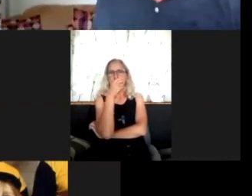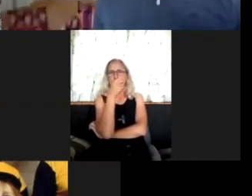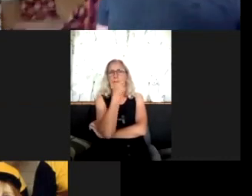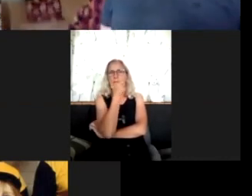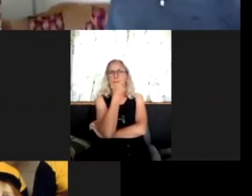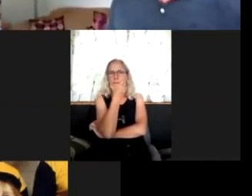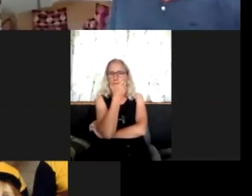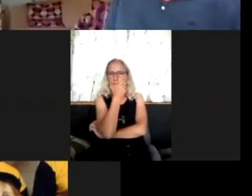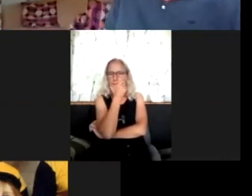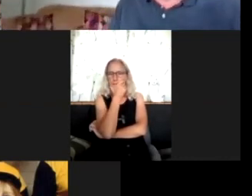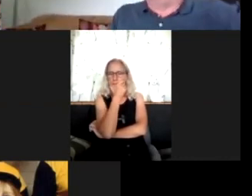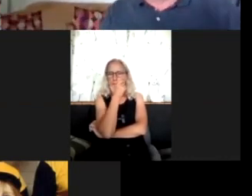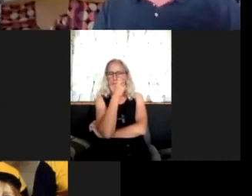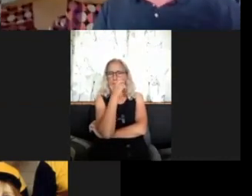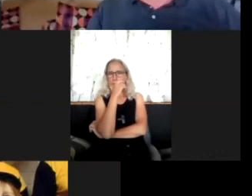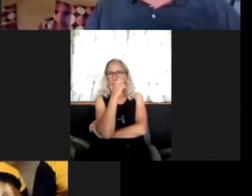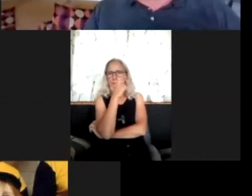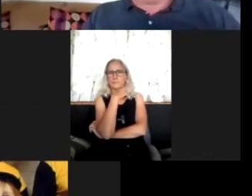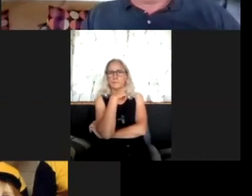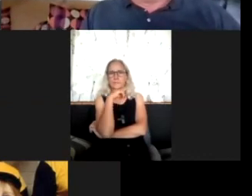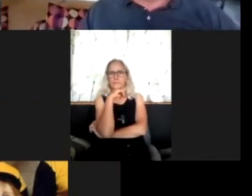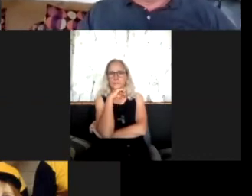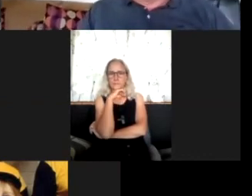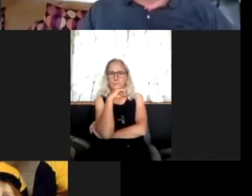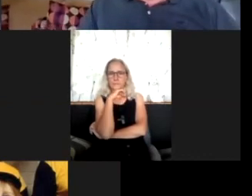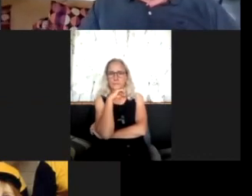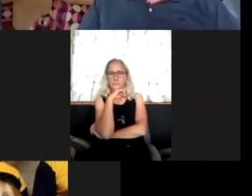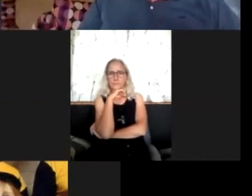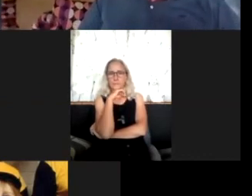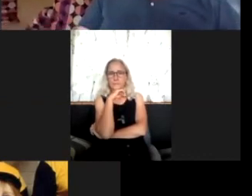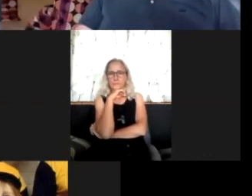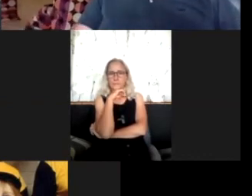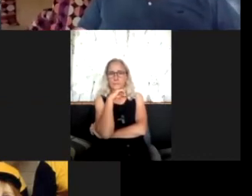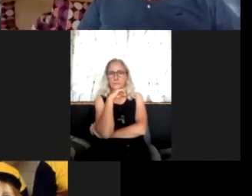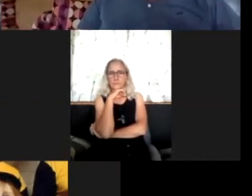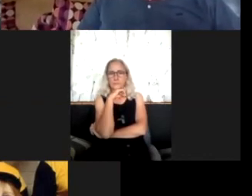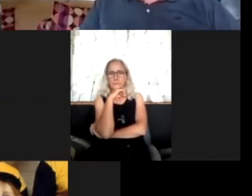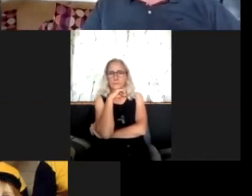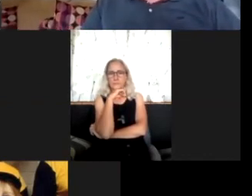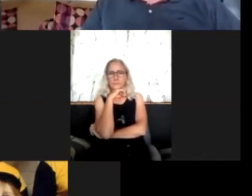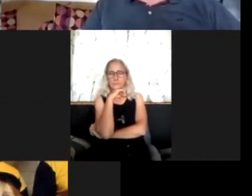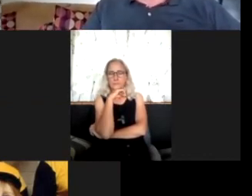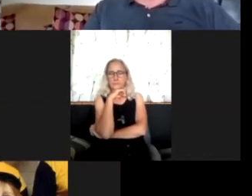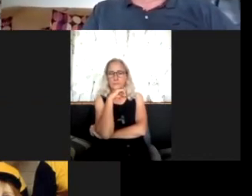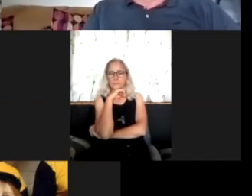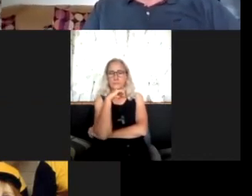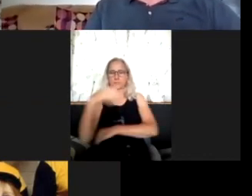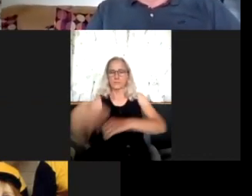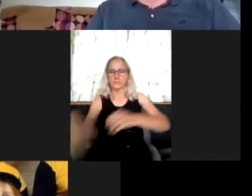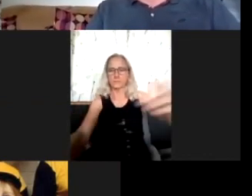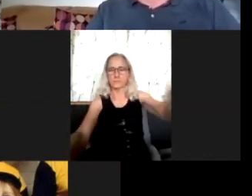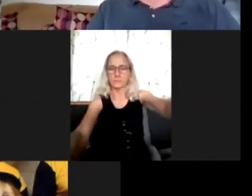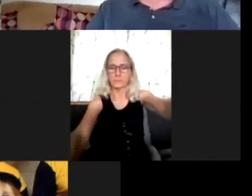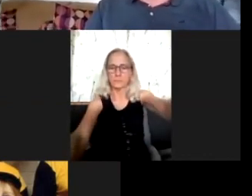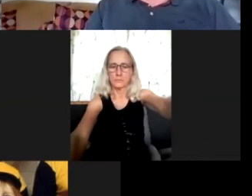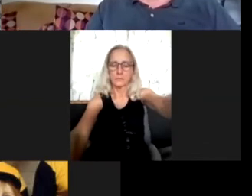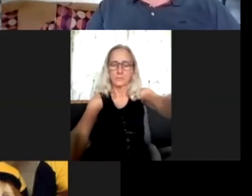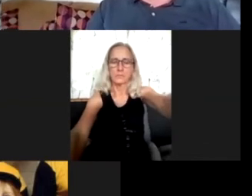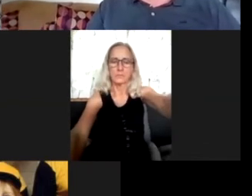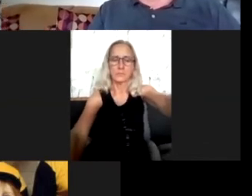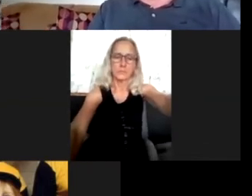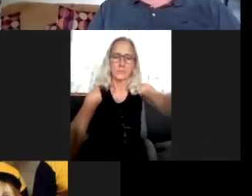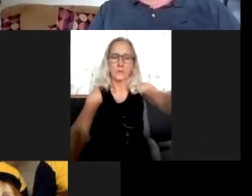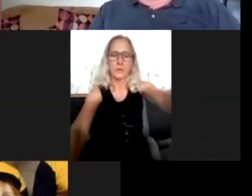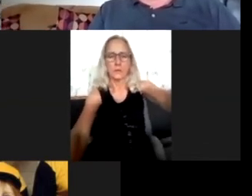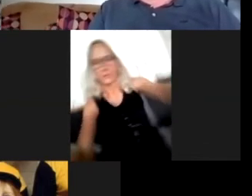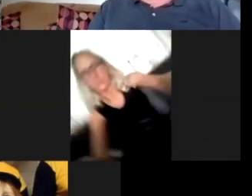changes the way we think and operate. And that's going to take some time and effort. But it's possible. It